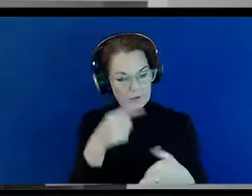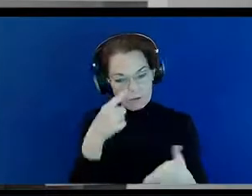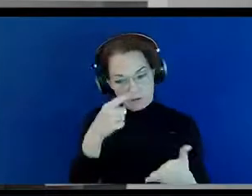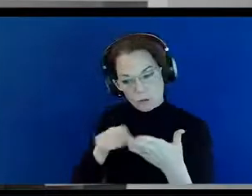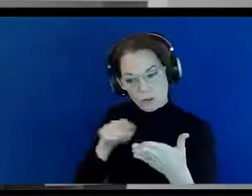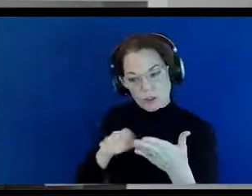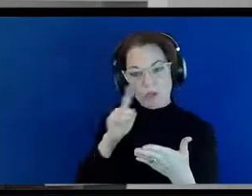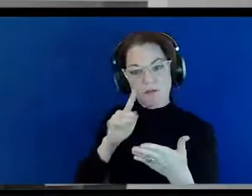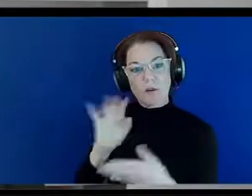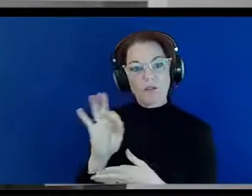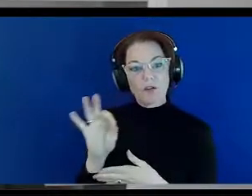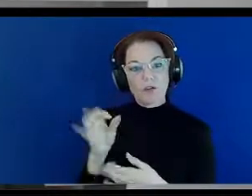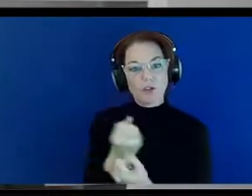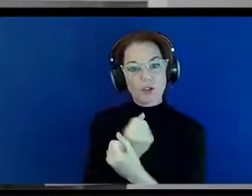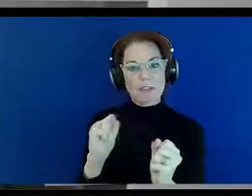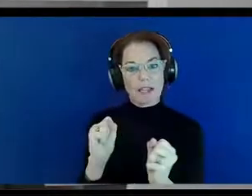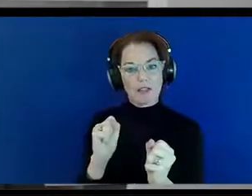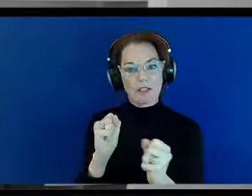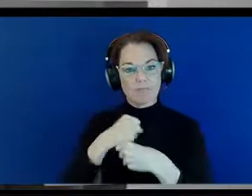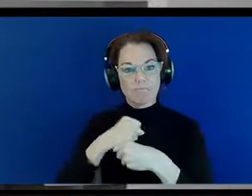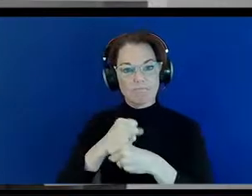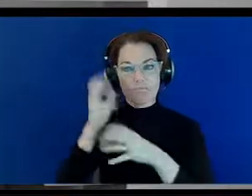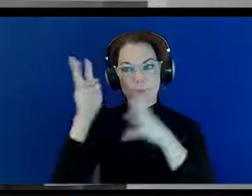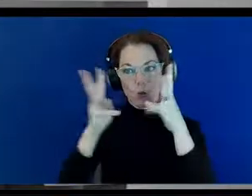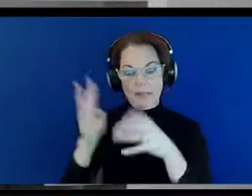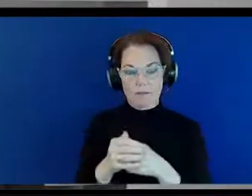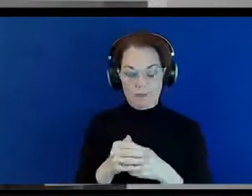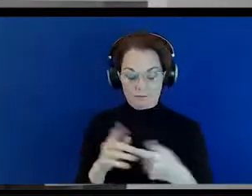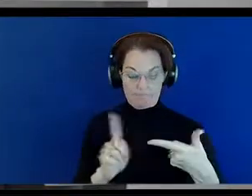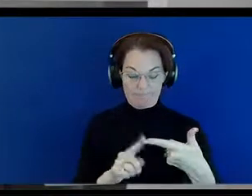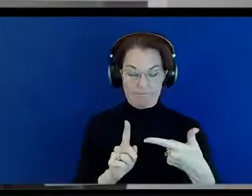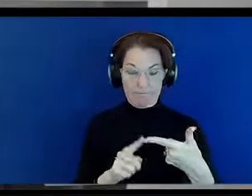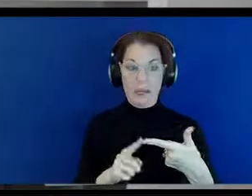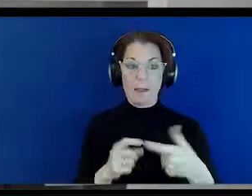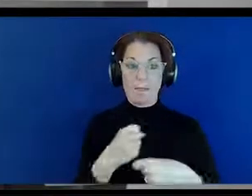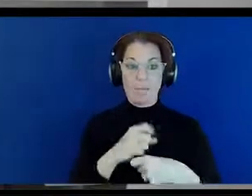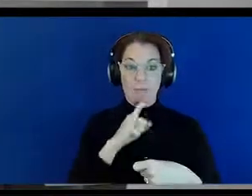furniture safety innovations, and it ensures that safety and